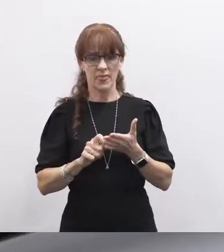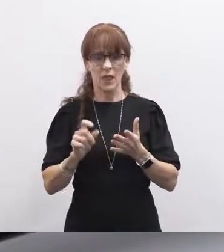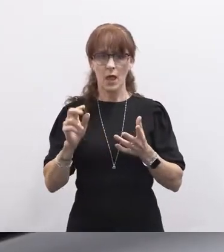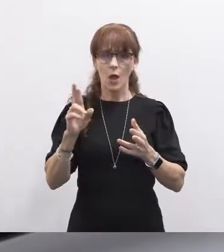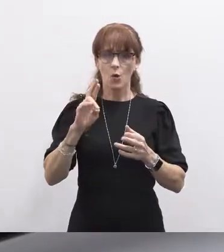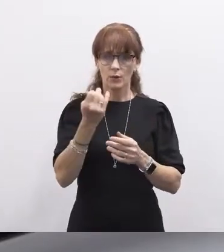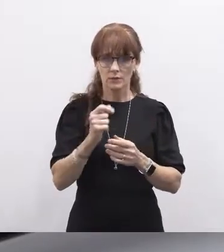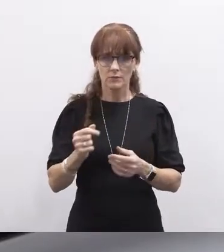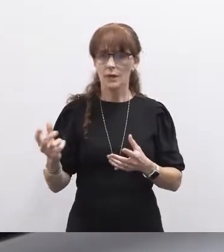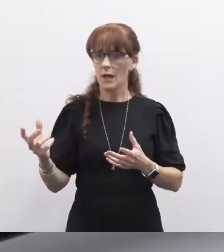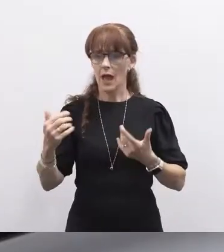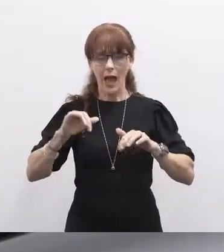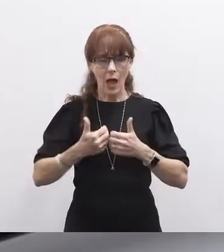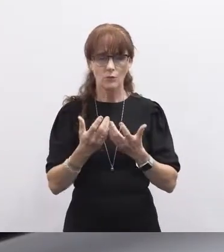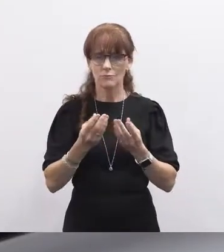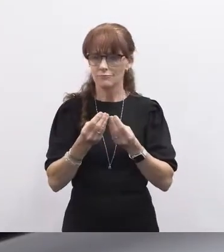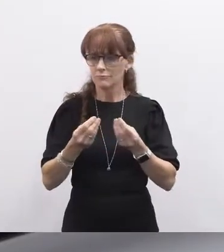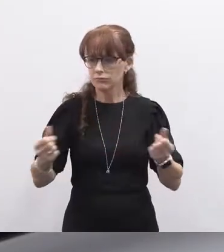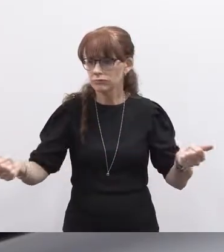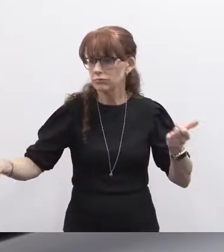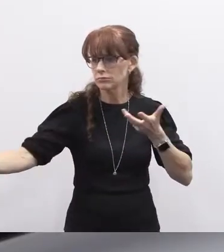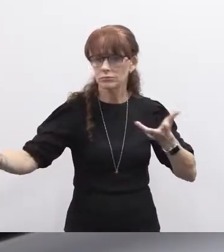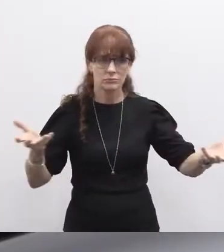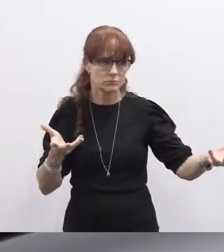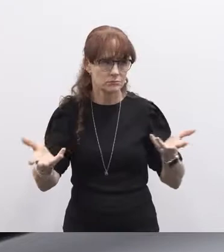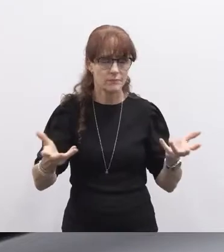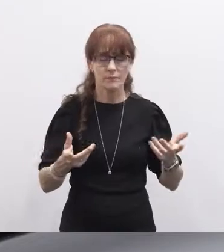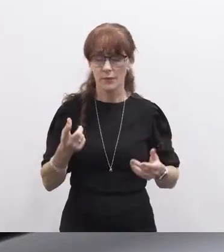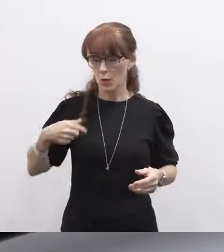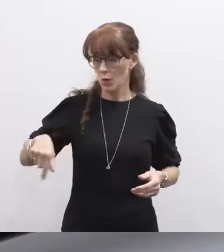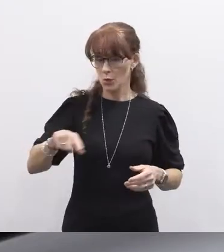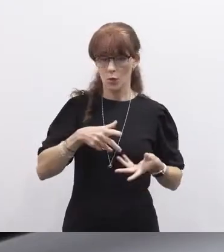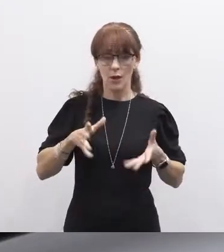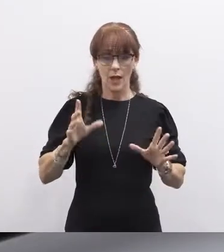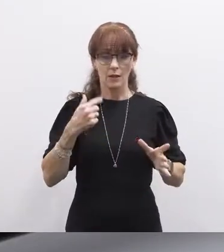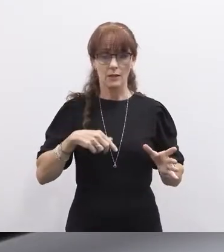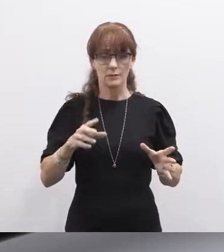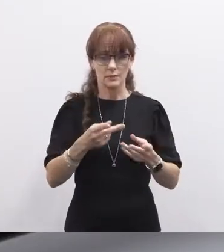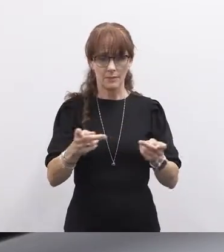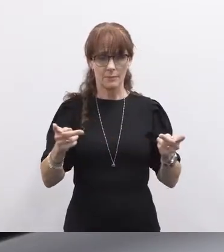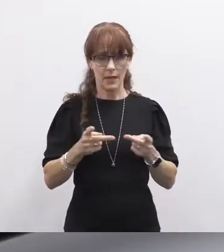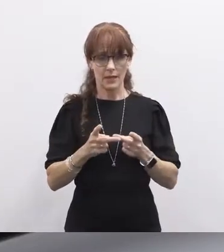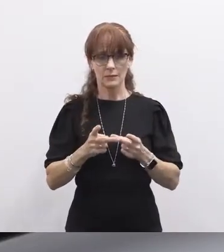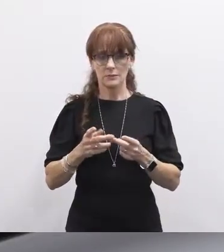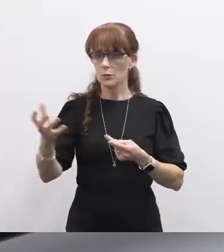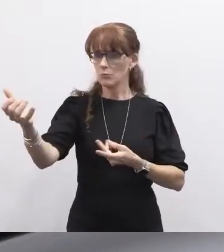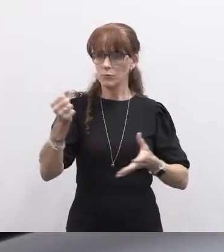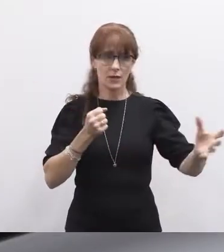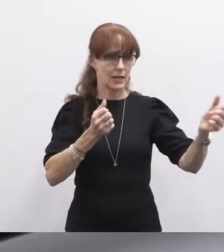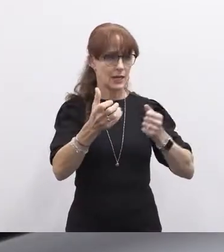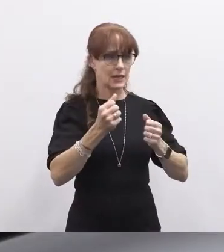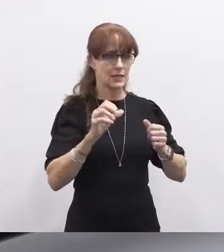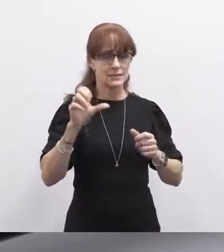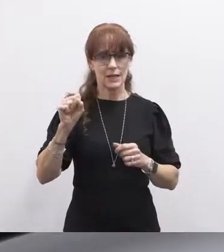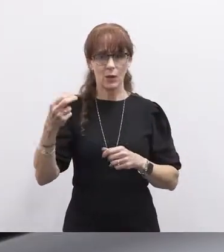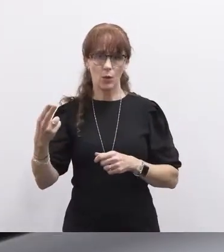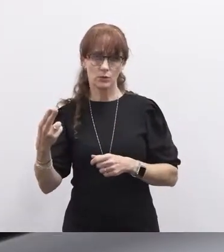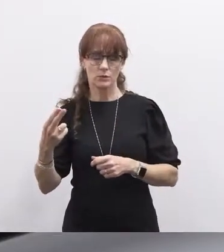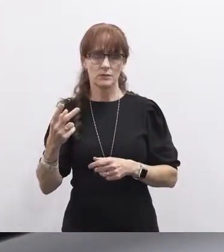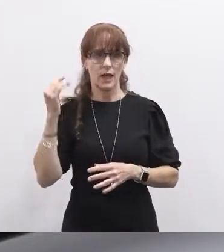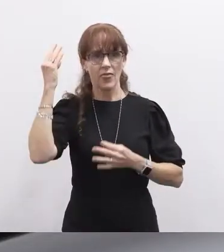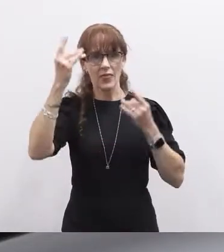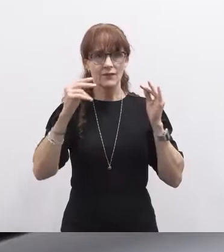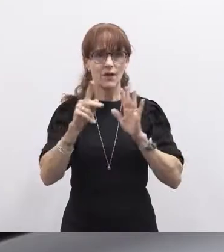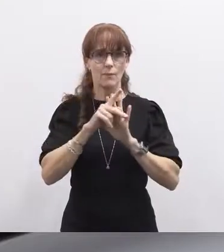resolutions of reconciliation. You allowed us the space to bring stakeholders in and to think about policy from a